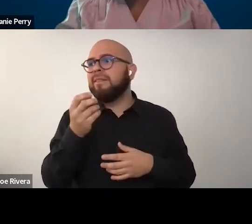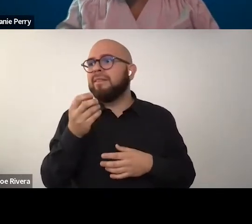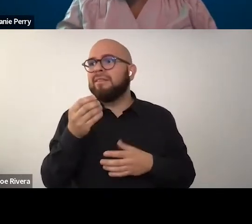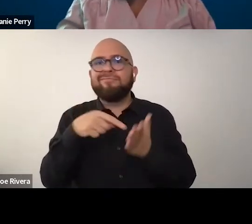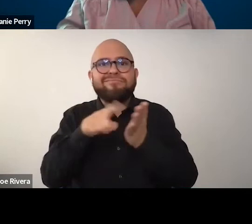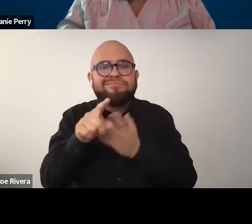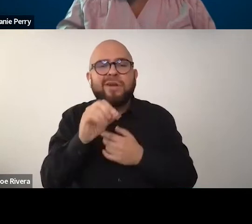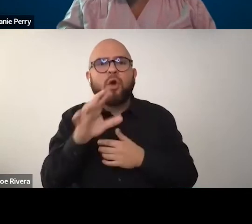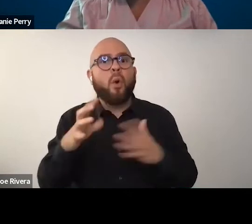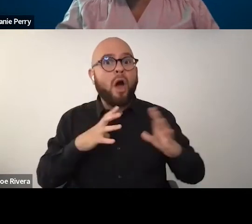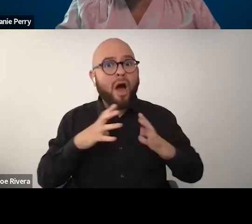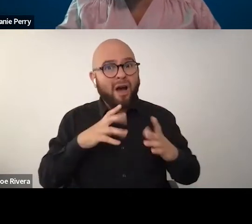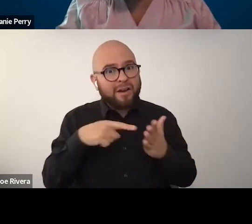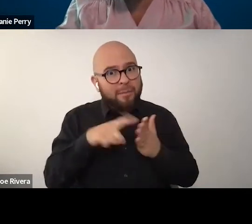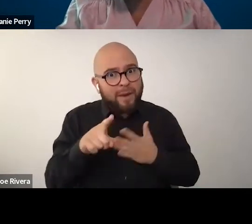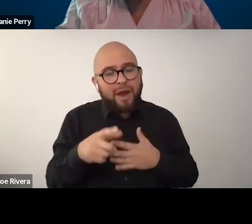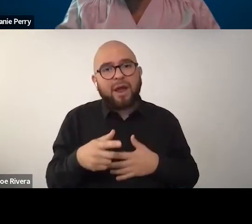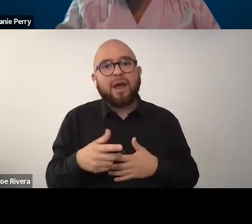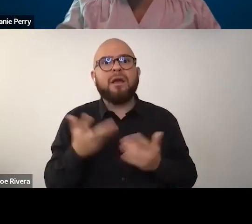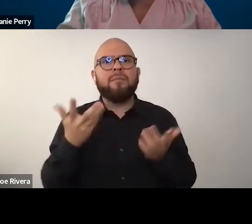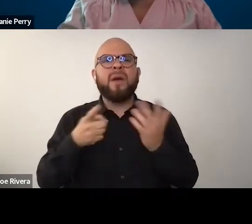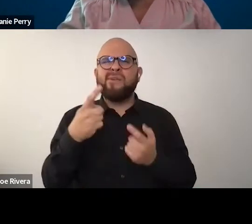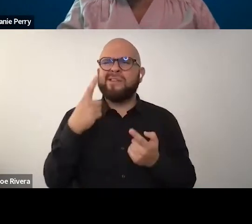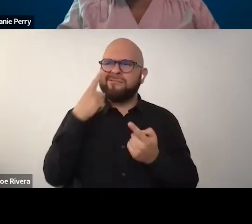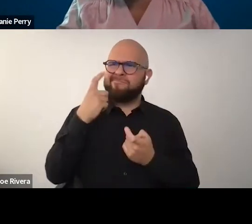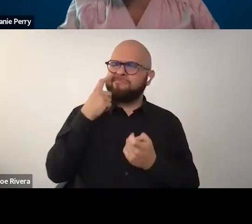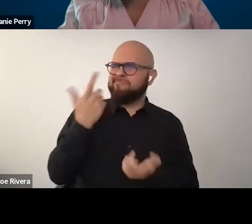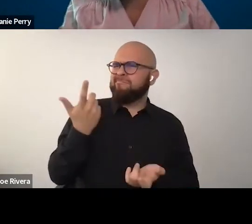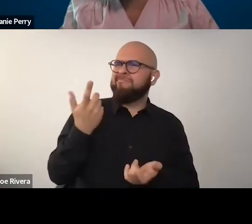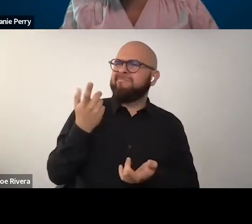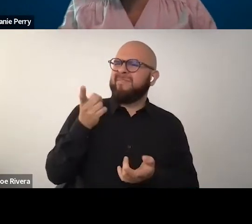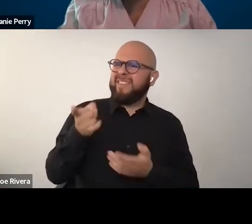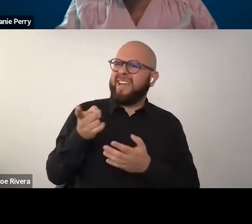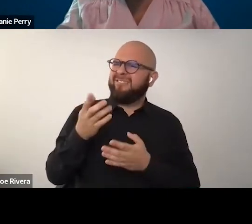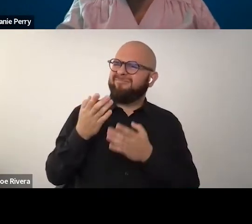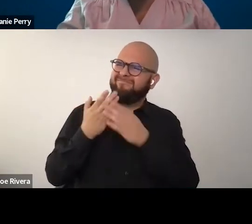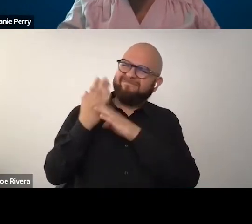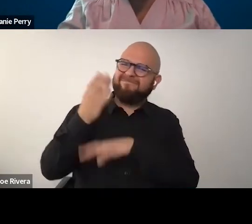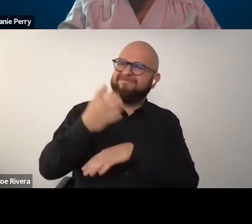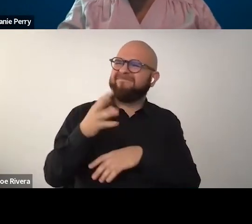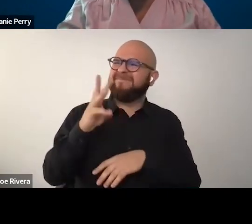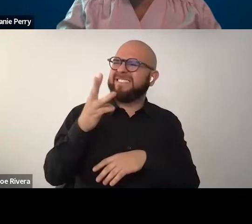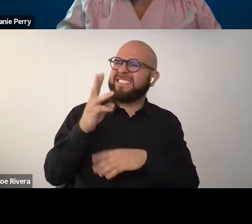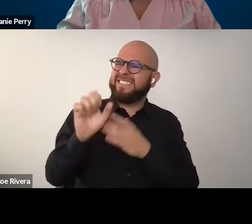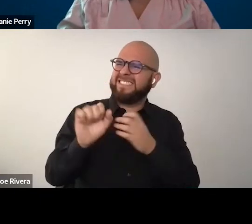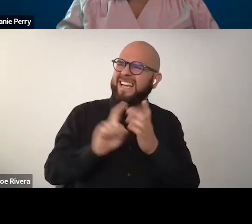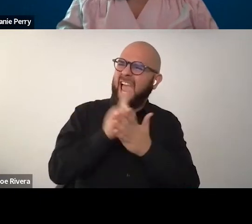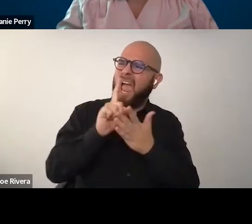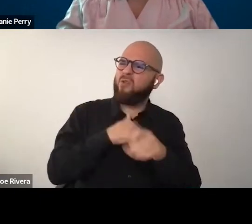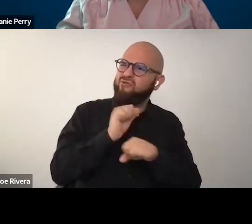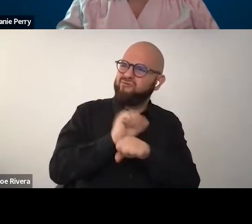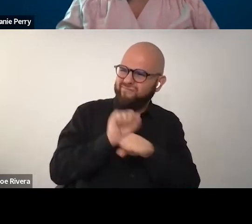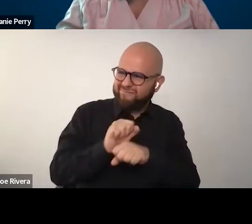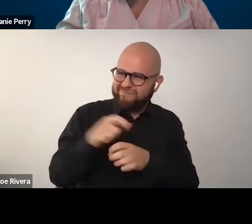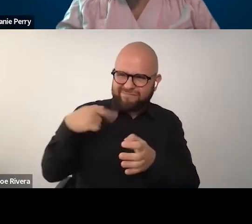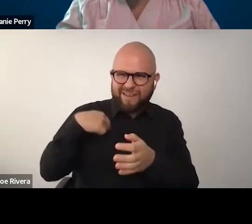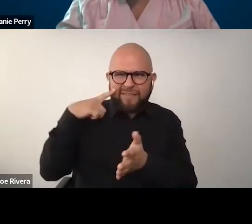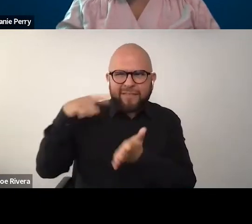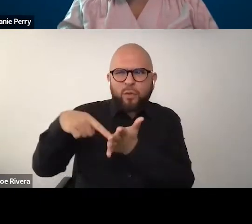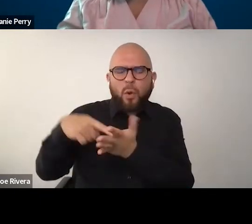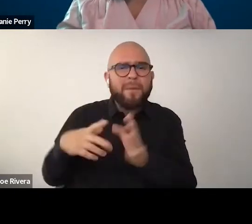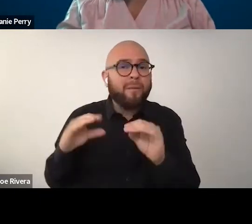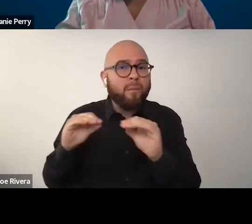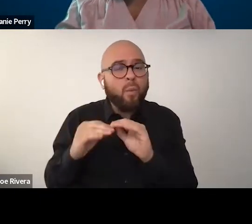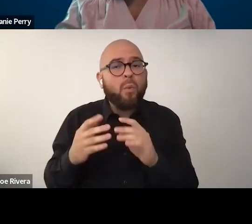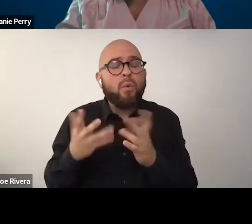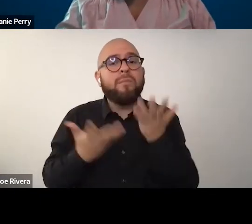not a 16-hour rule violation is owed to you for working in excess of 16 hours. Perhaps you did work,